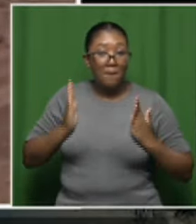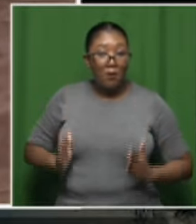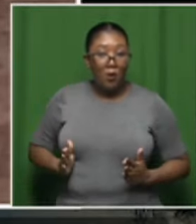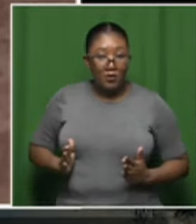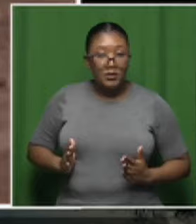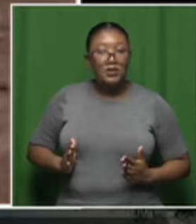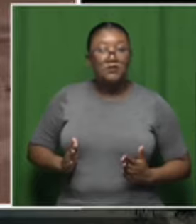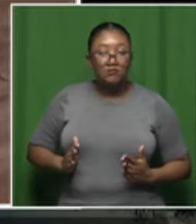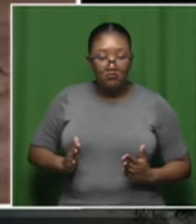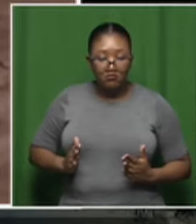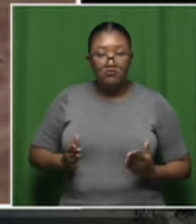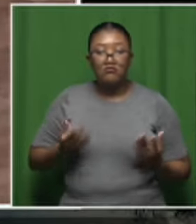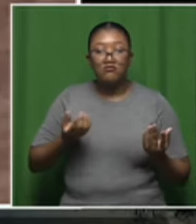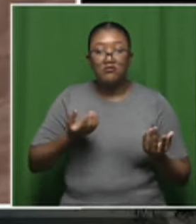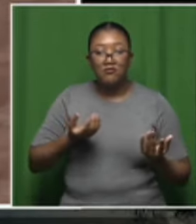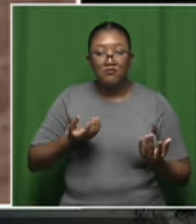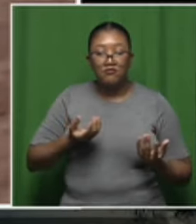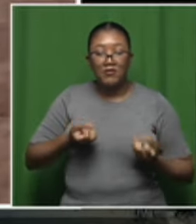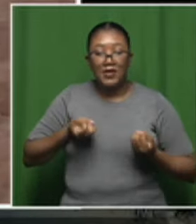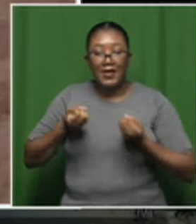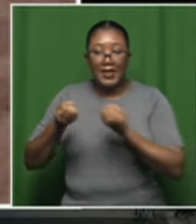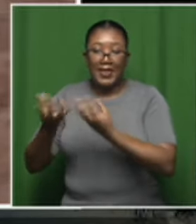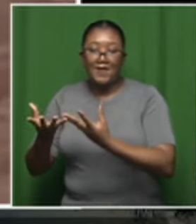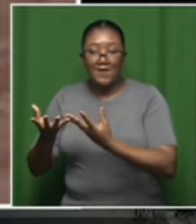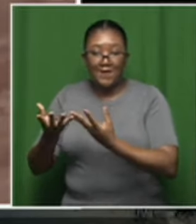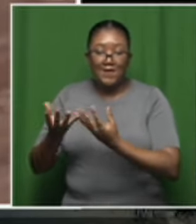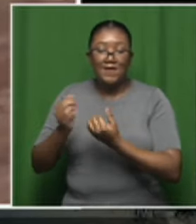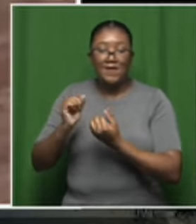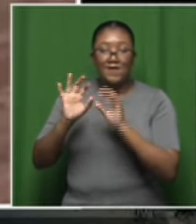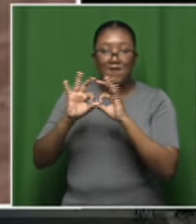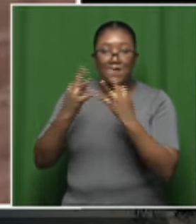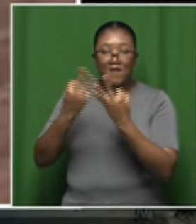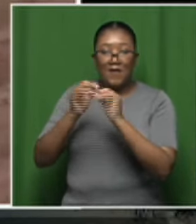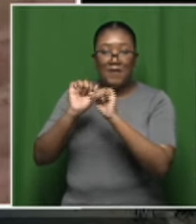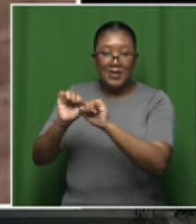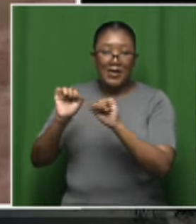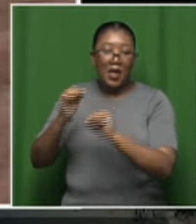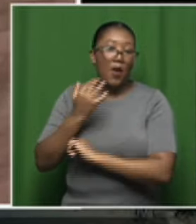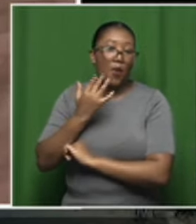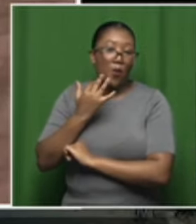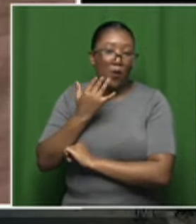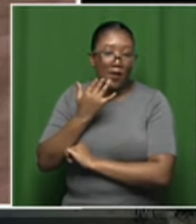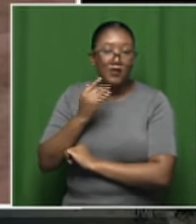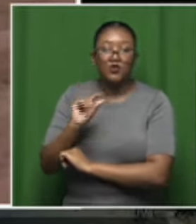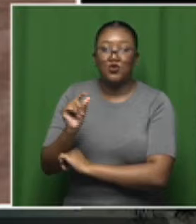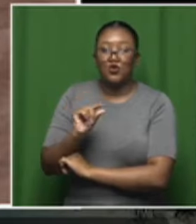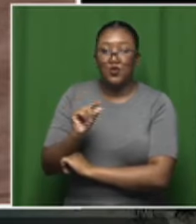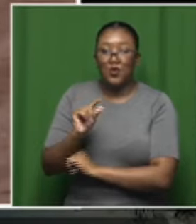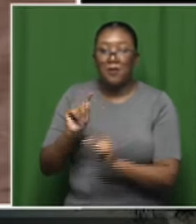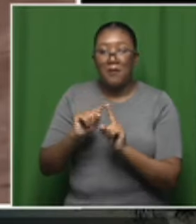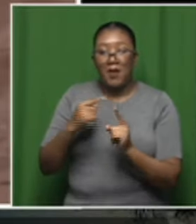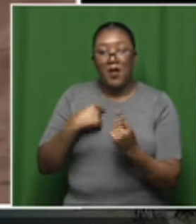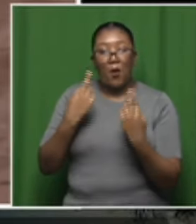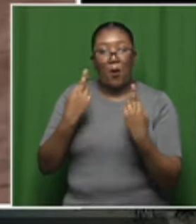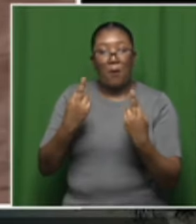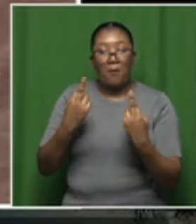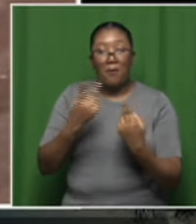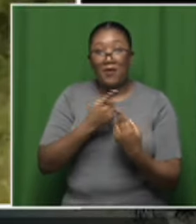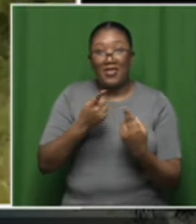over to their families. And therefore, there's hope that nothing will delay